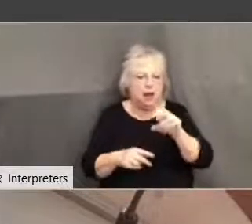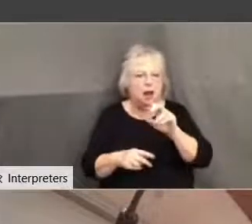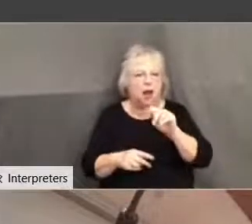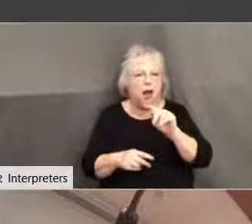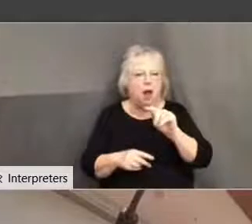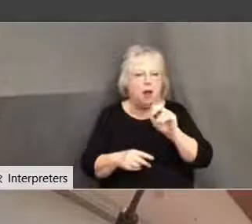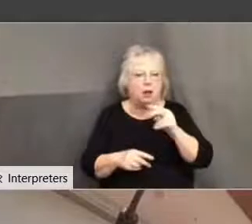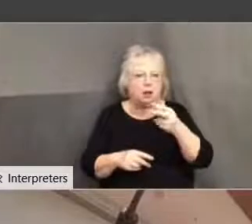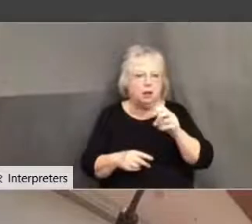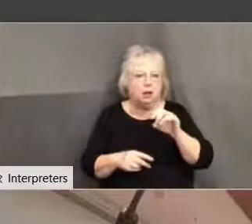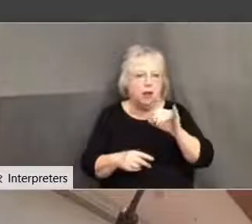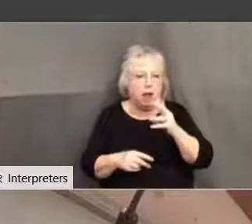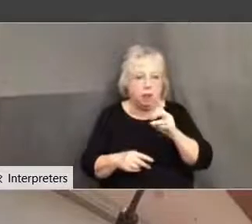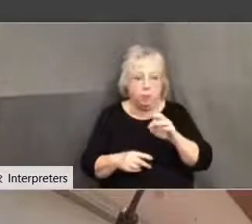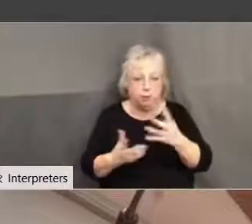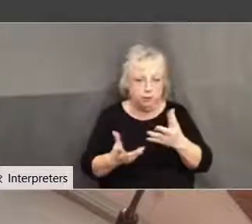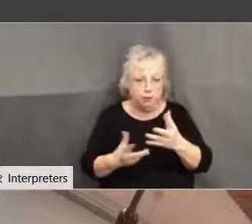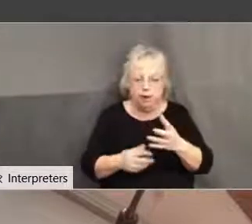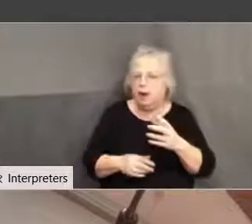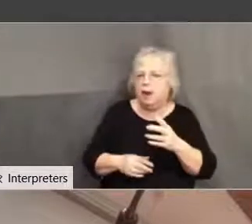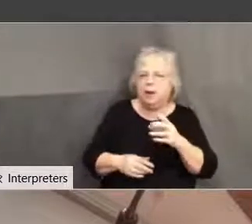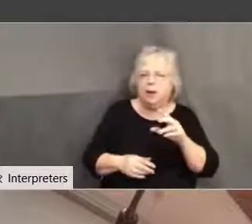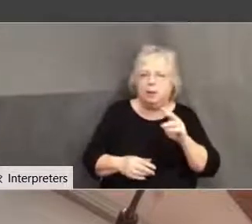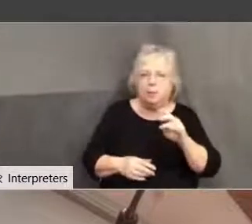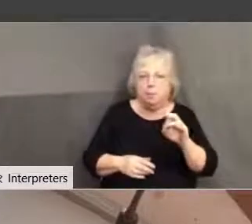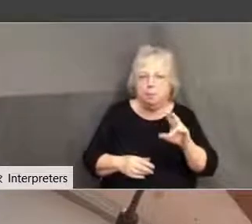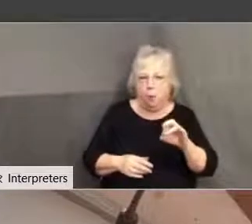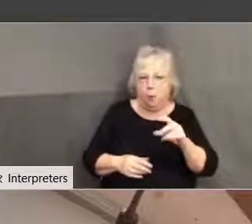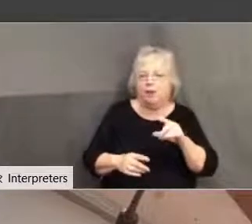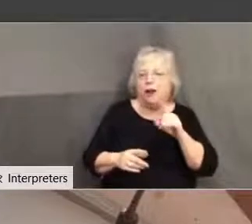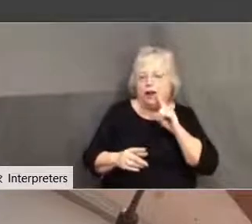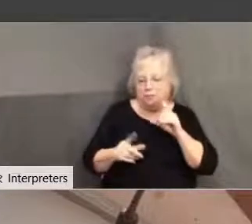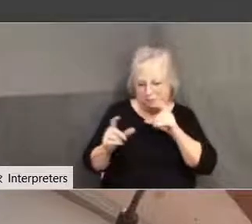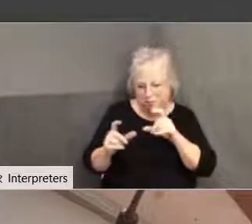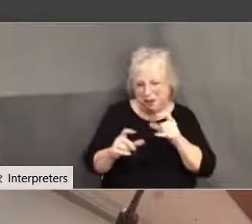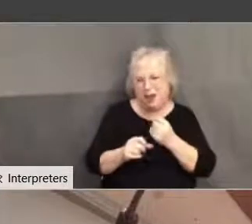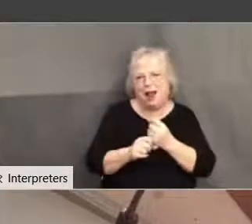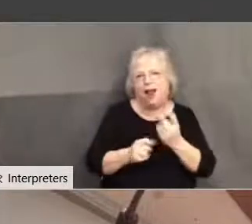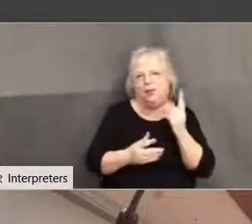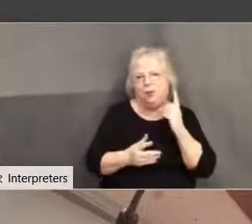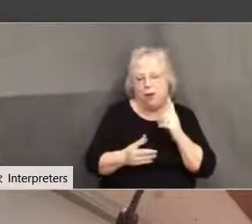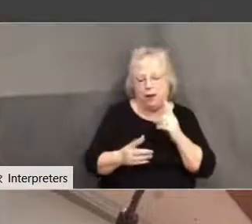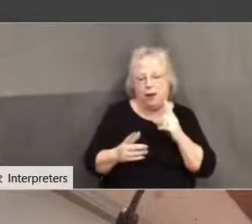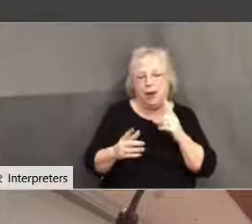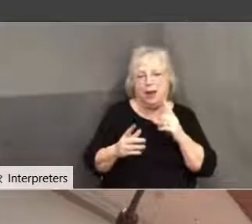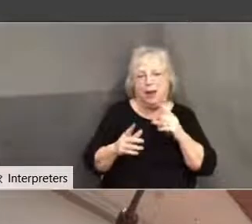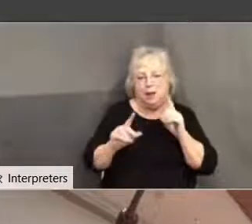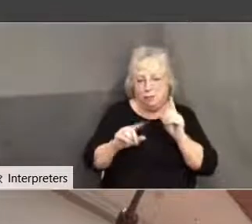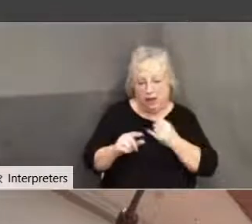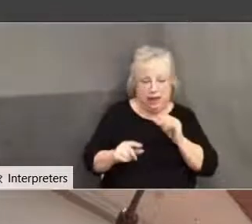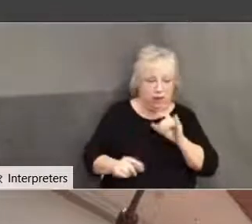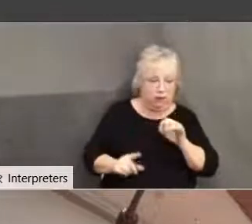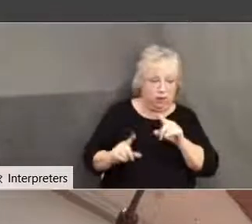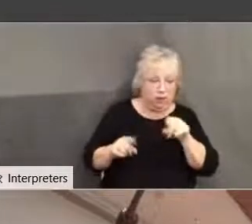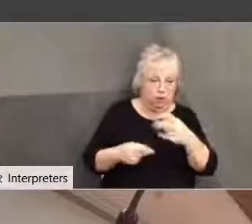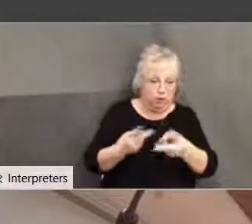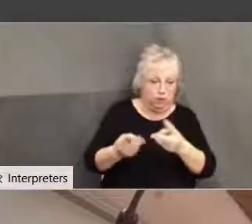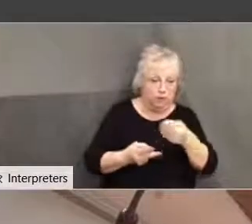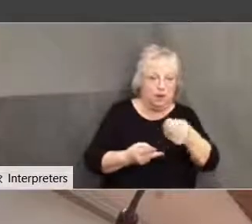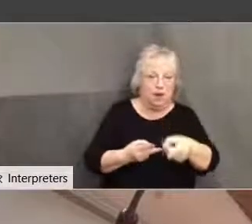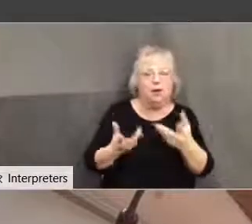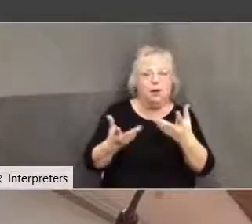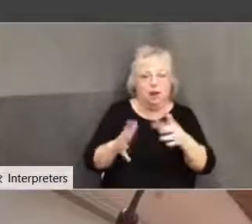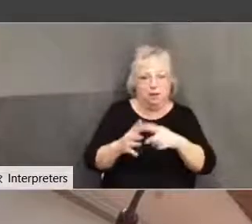from John. If you go over there, they're beginning work. It's John, go. Yeah, absolutely.